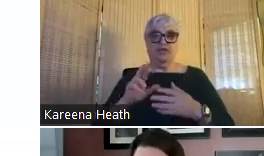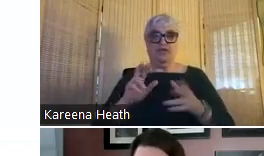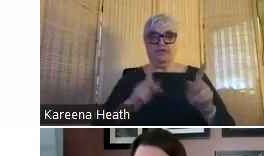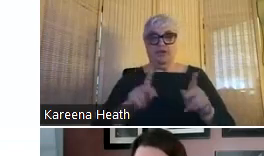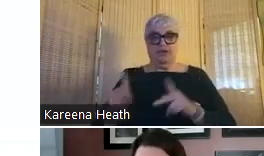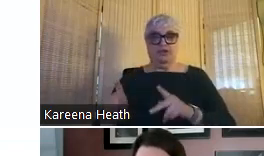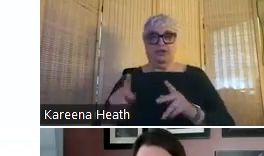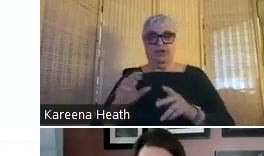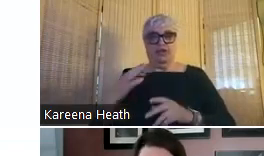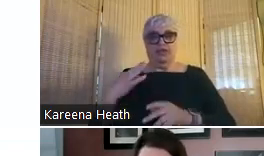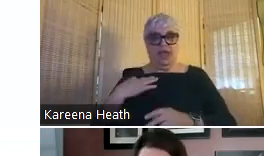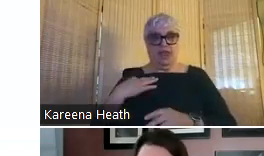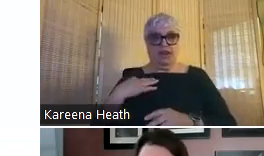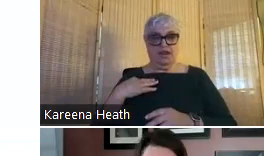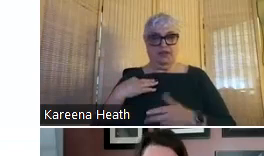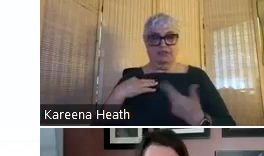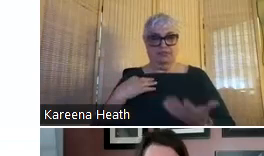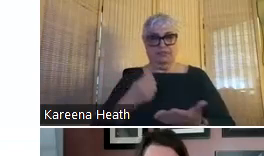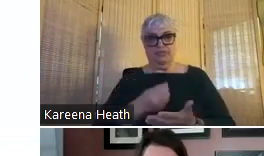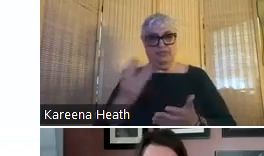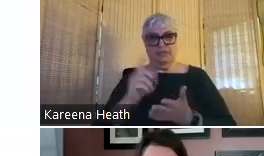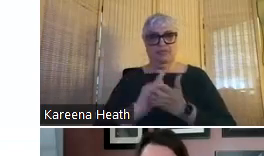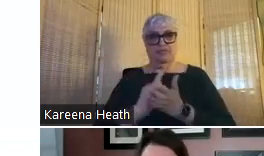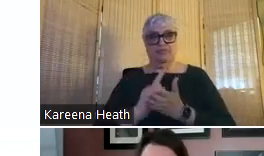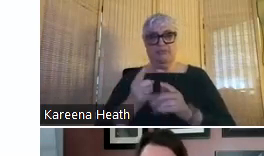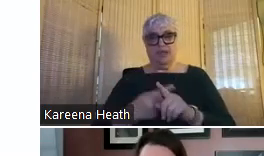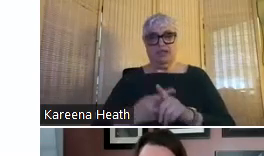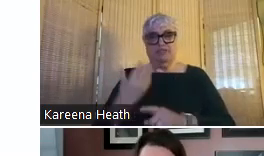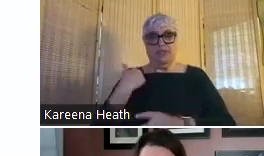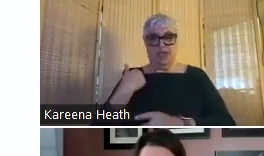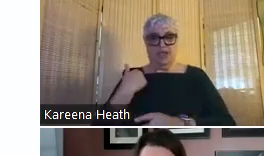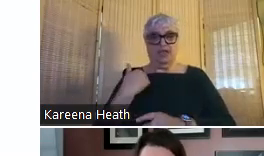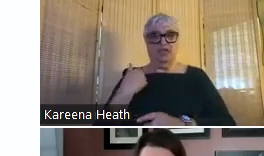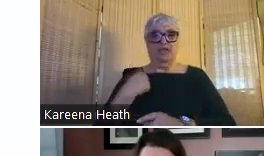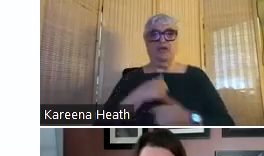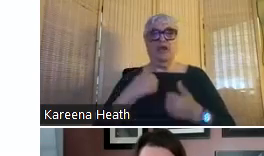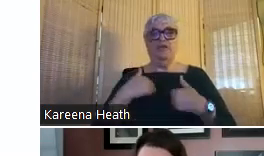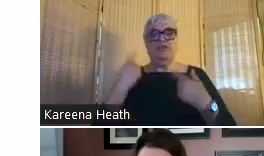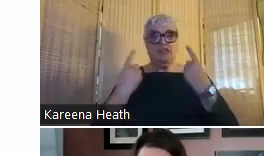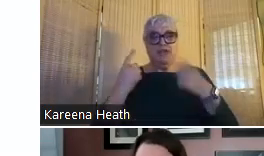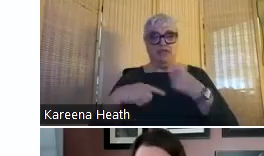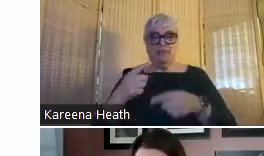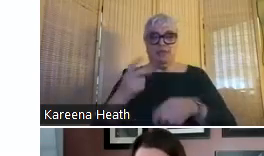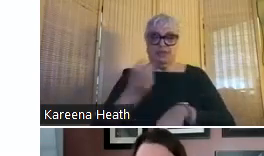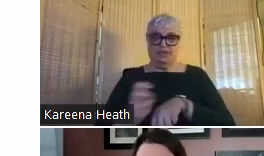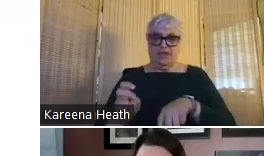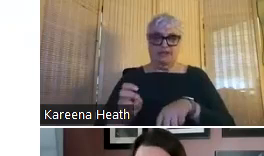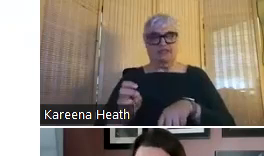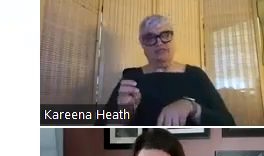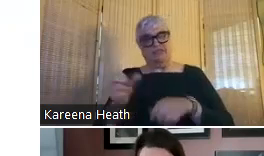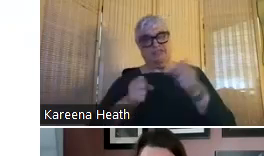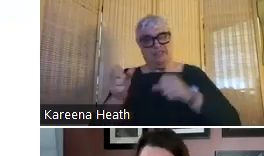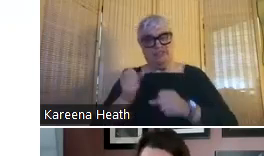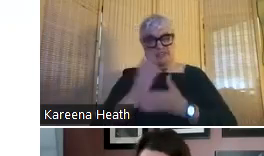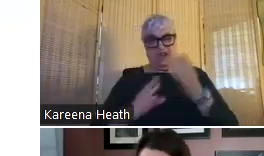to the candidate issue we had a few months back, but we've not heard a lot around this one. So if you do have thoughts that this is difficult to staff or there's problems, now's the